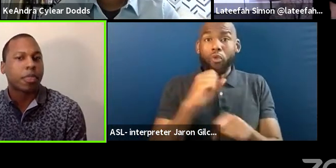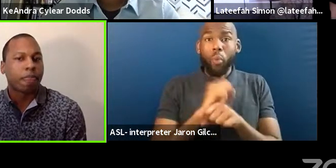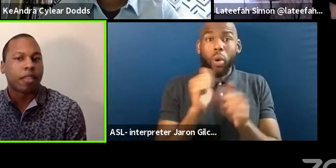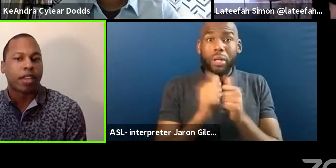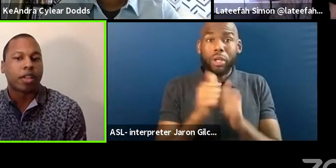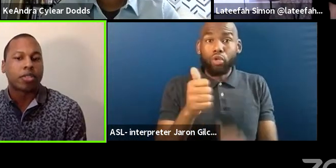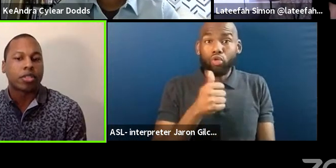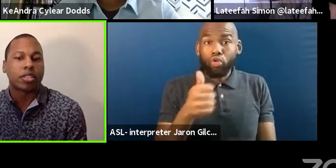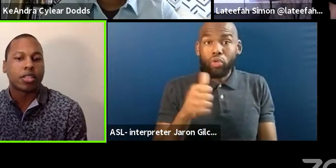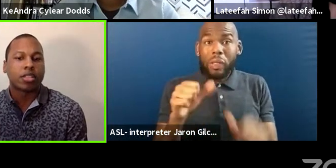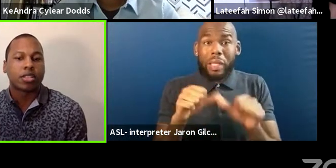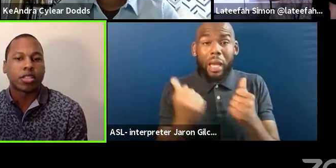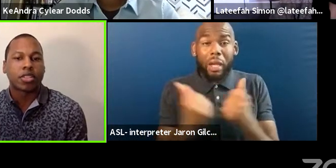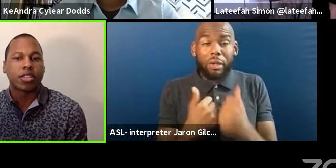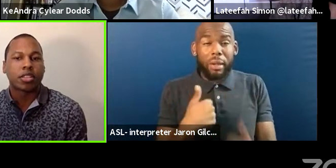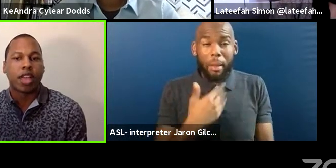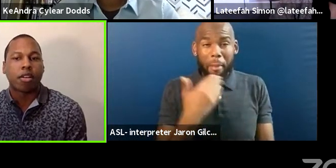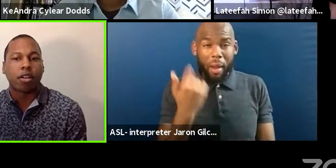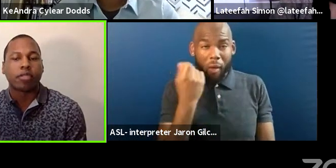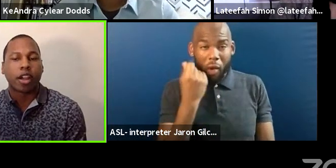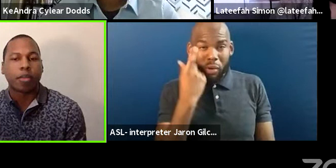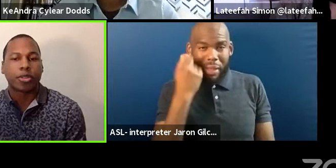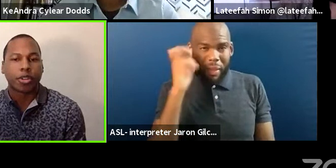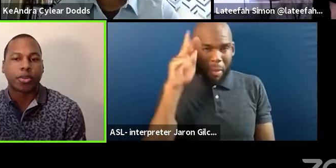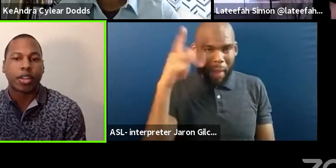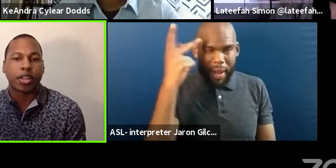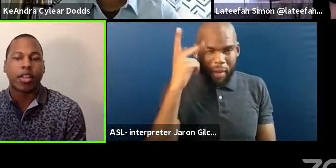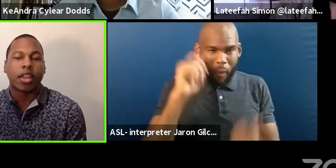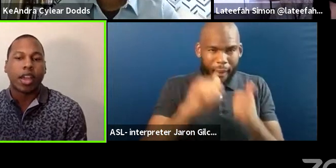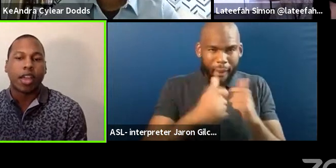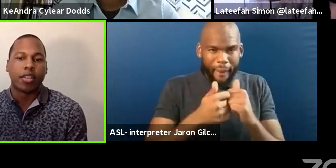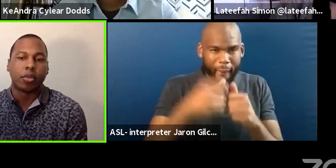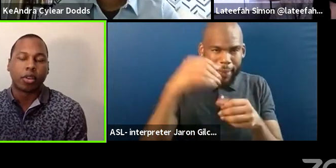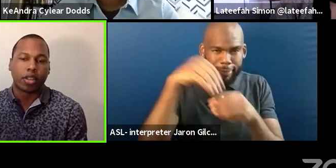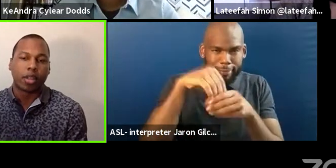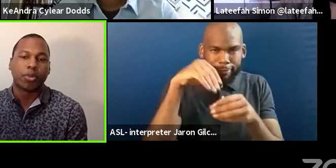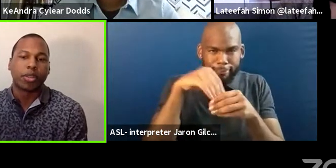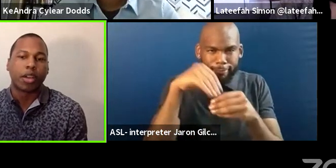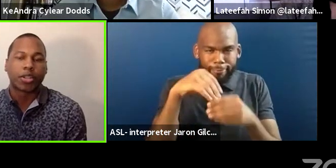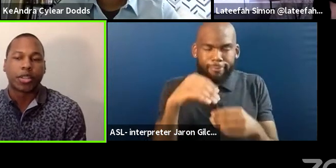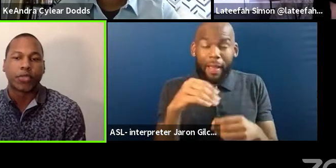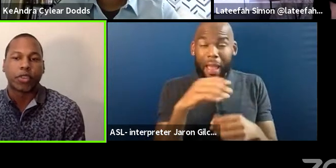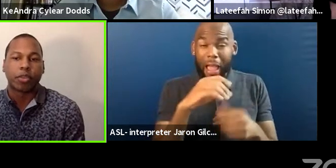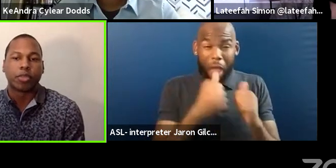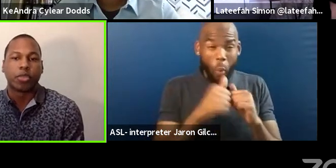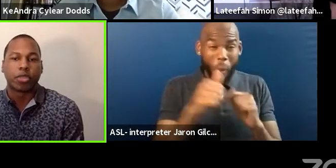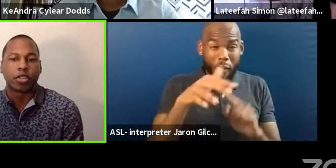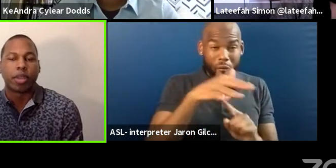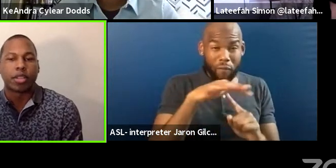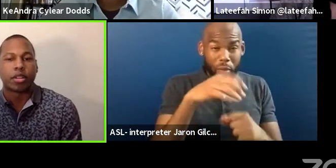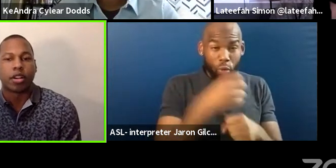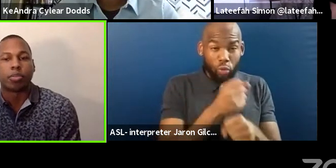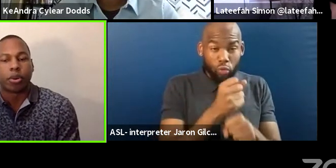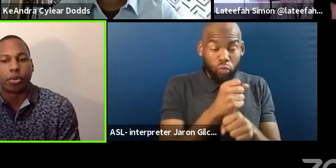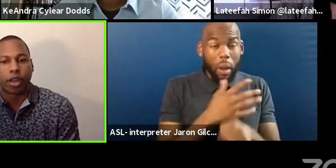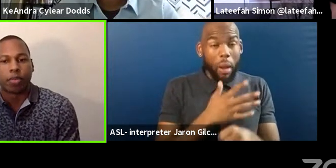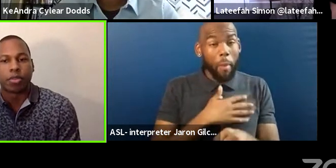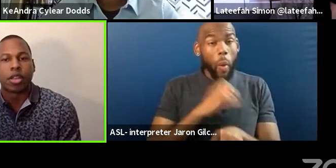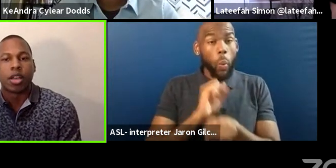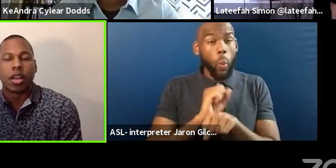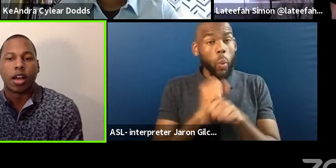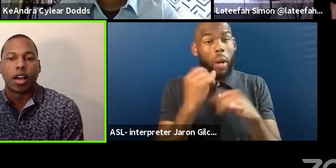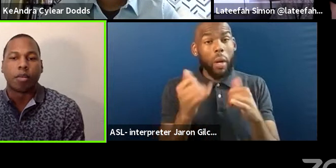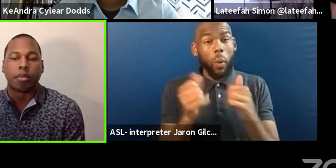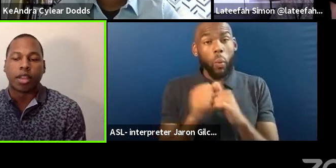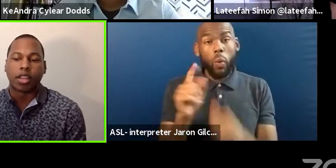political that goes into these decisions and how our environments are created. And then the work that I'm doing now at Transform is more so based on